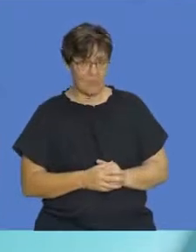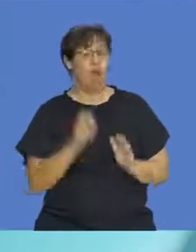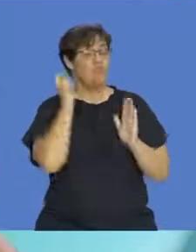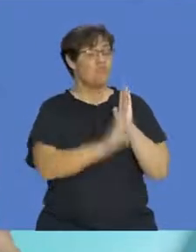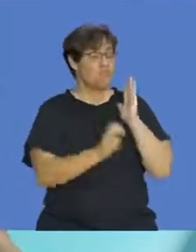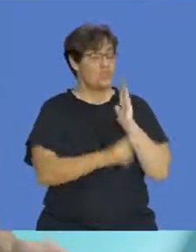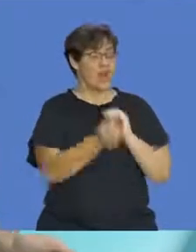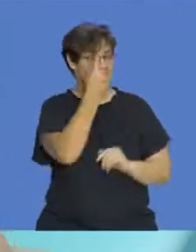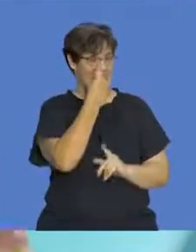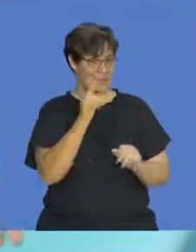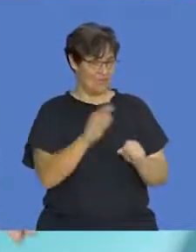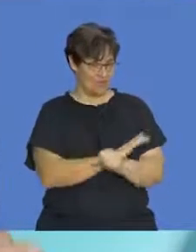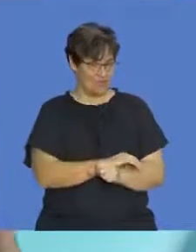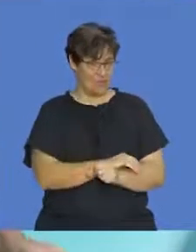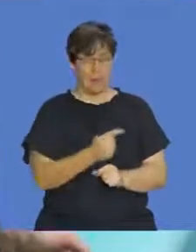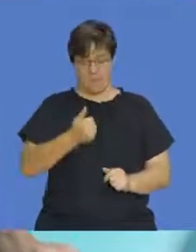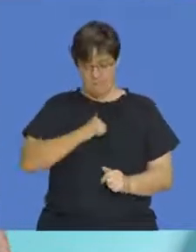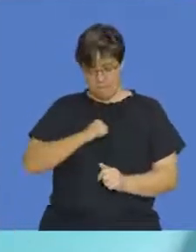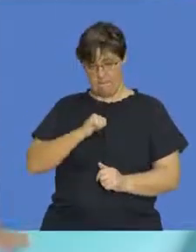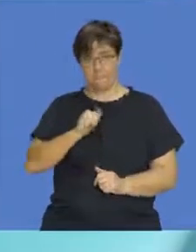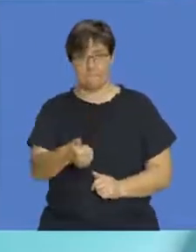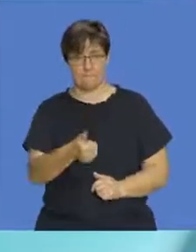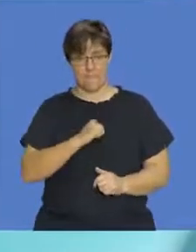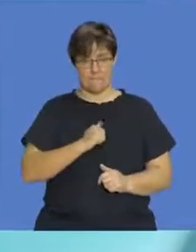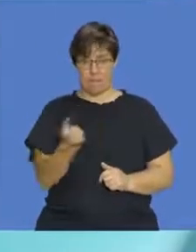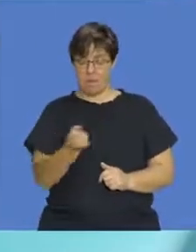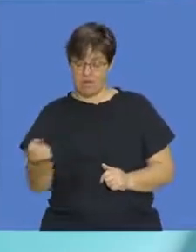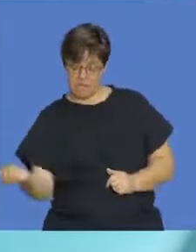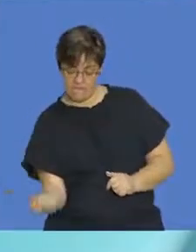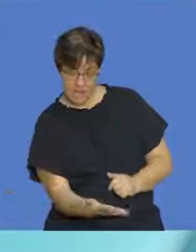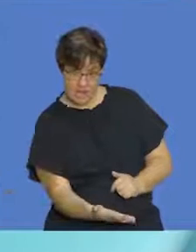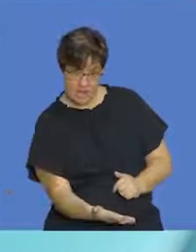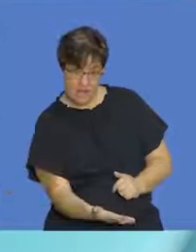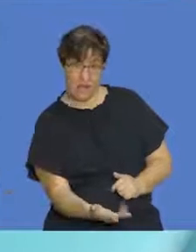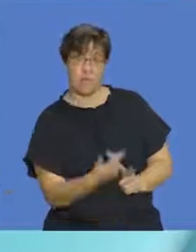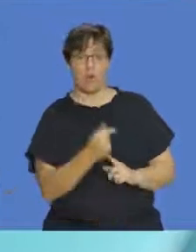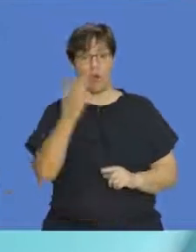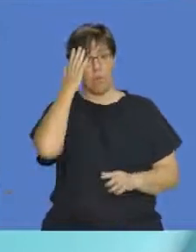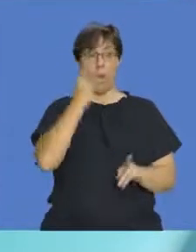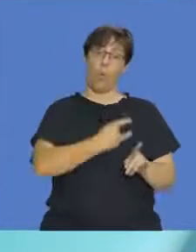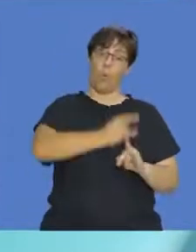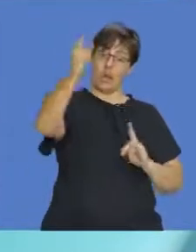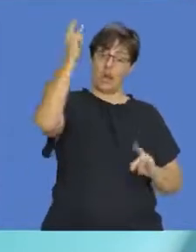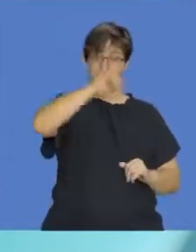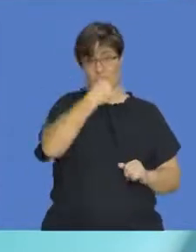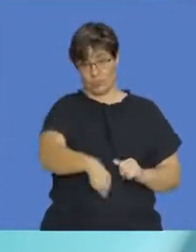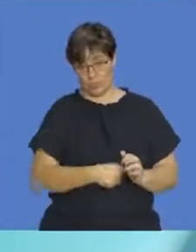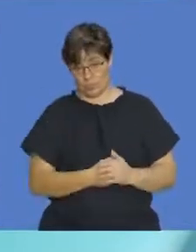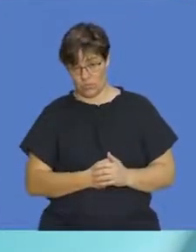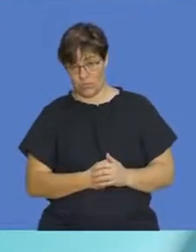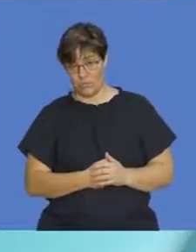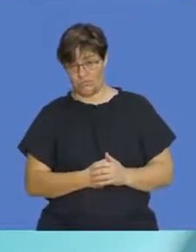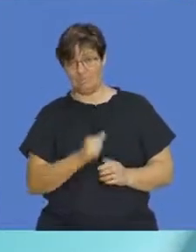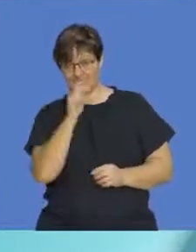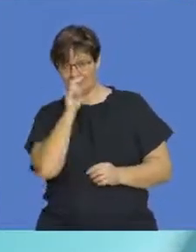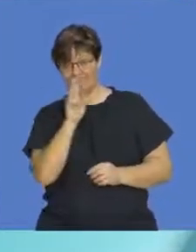rules, because you're going to take turns, and you're going to throw 2 dice, and you want to know whether you've won the round or not. So have a